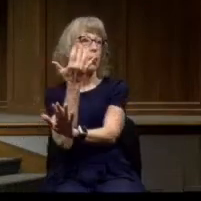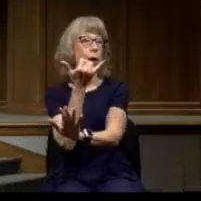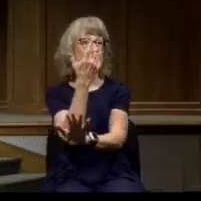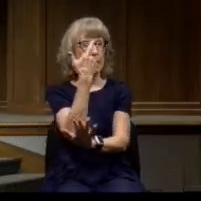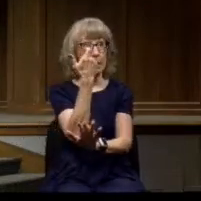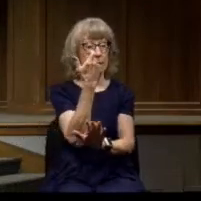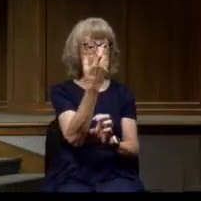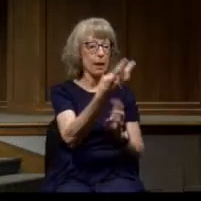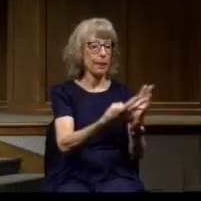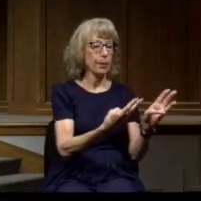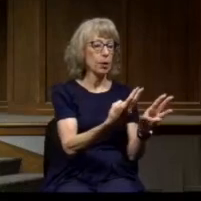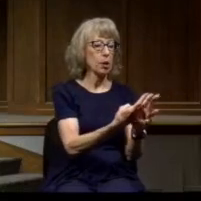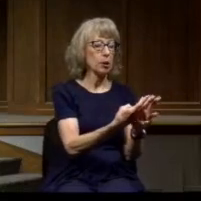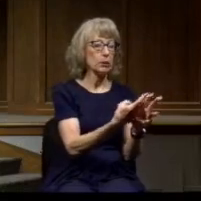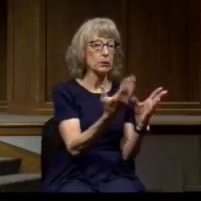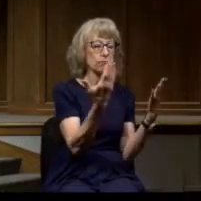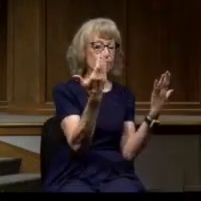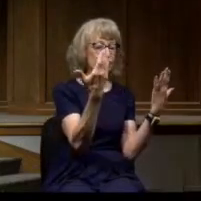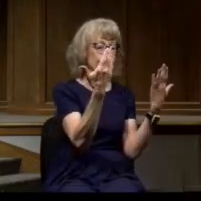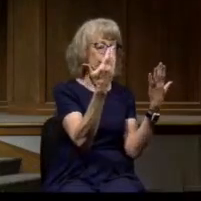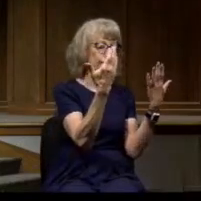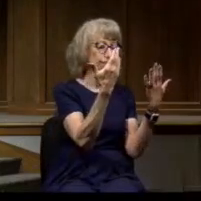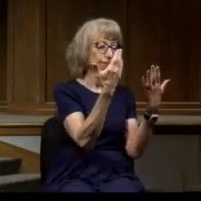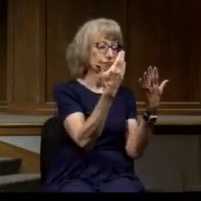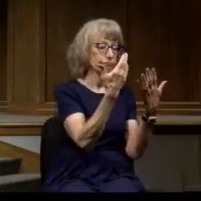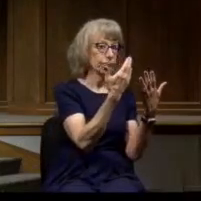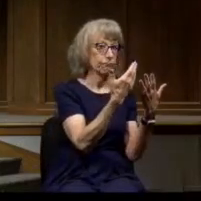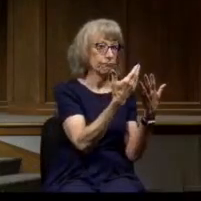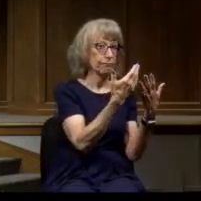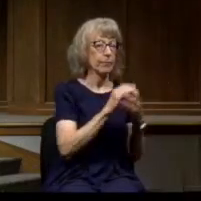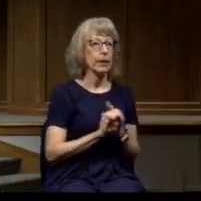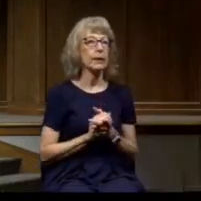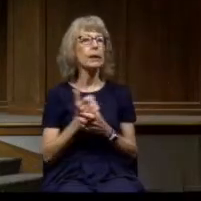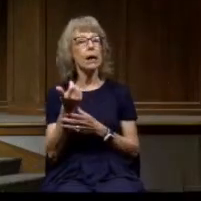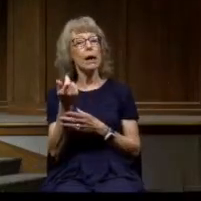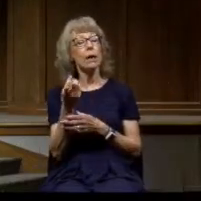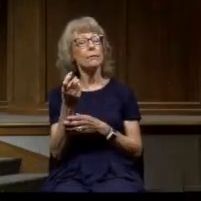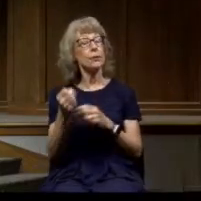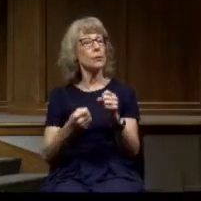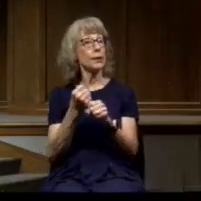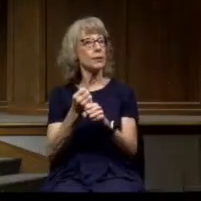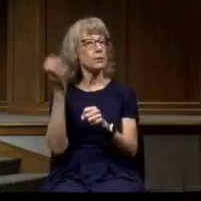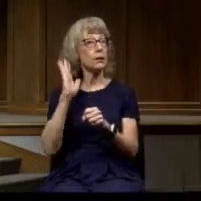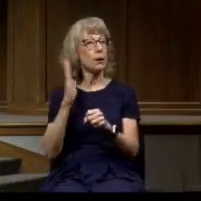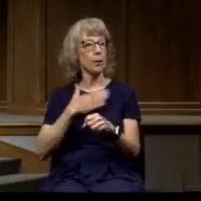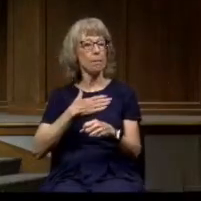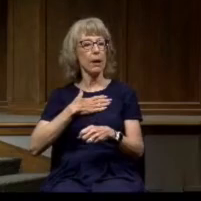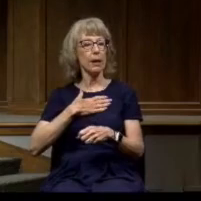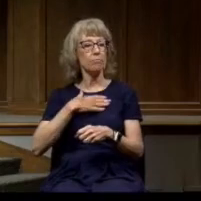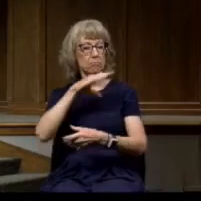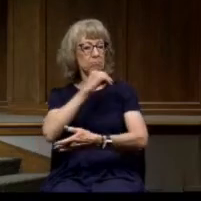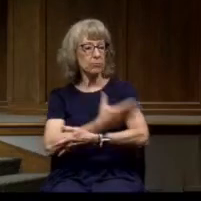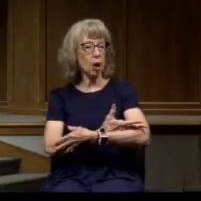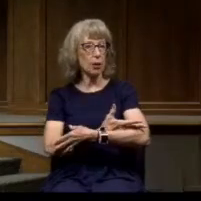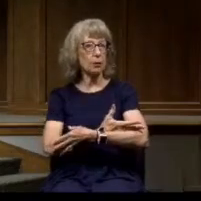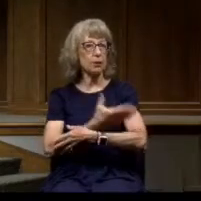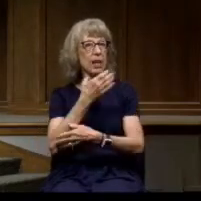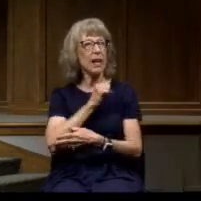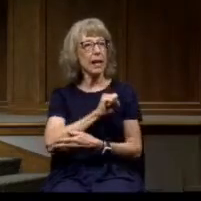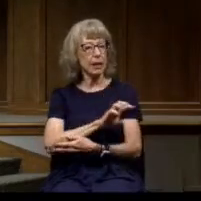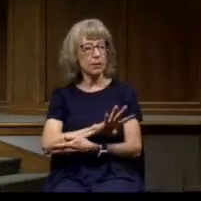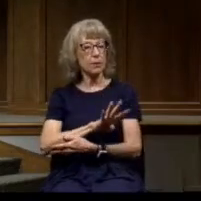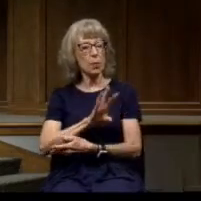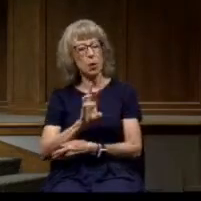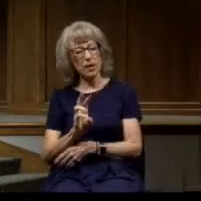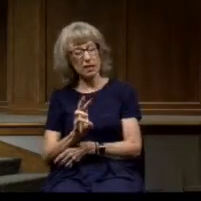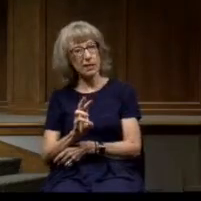dark. So years ago when my daughters were really young, maybe 4 and 6 years old, they would listen to me